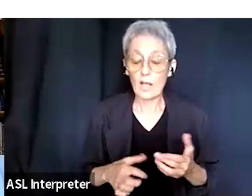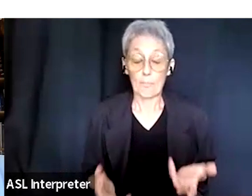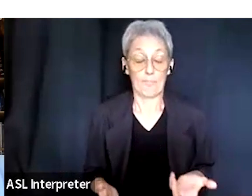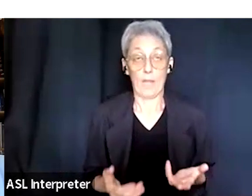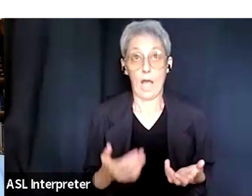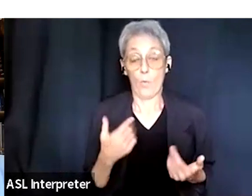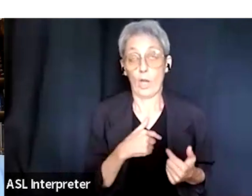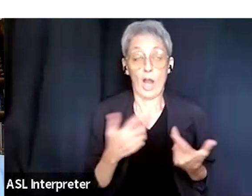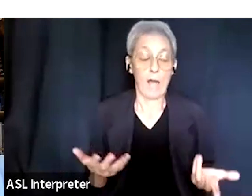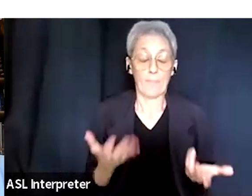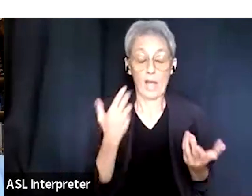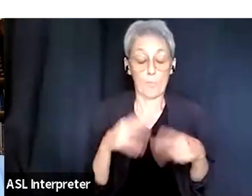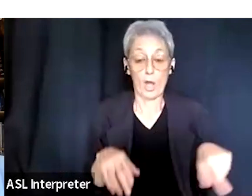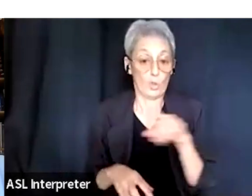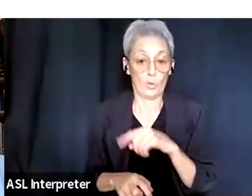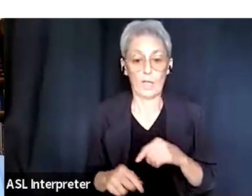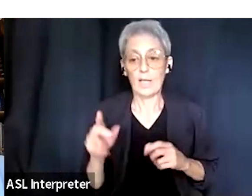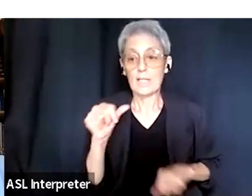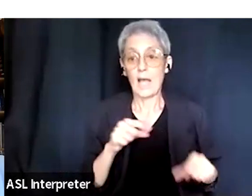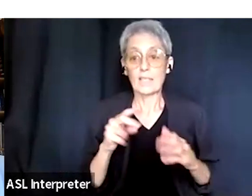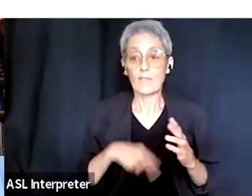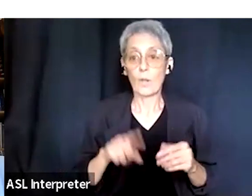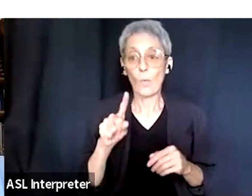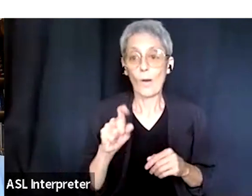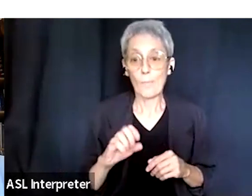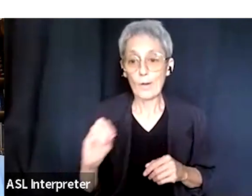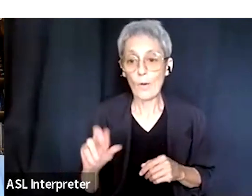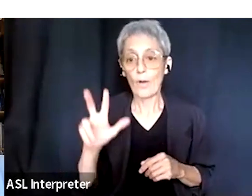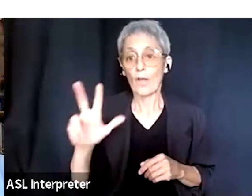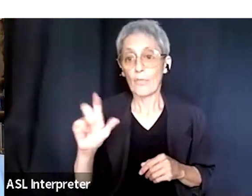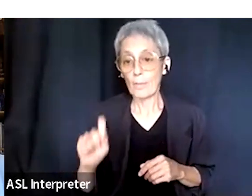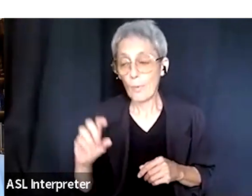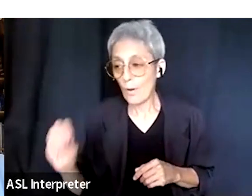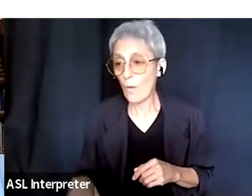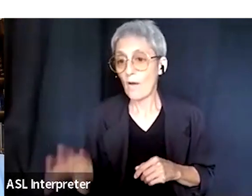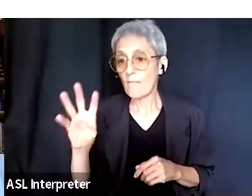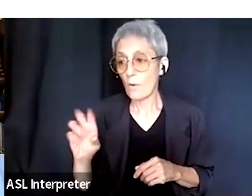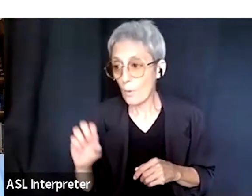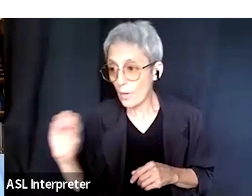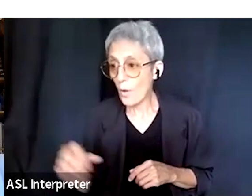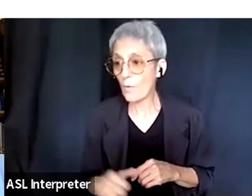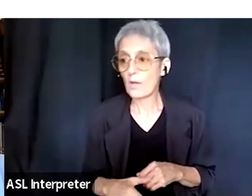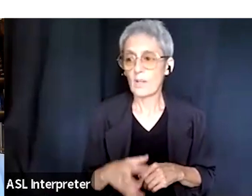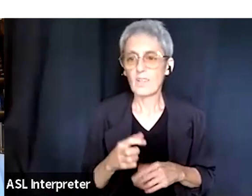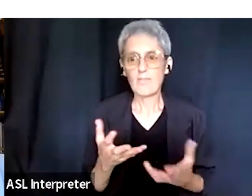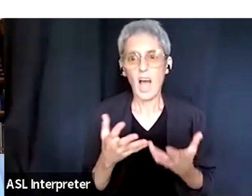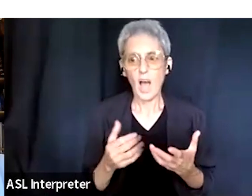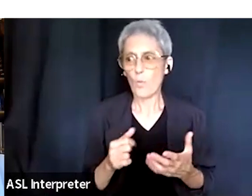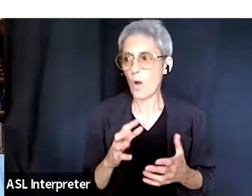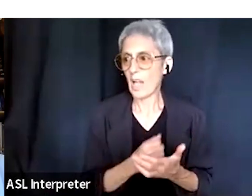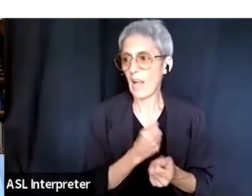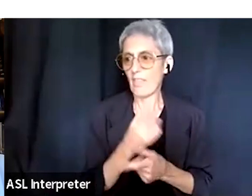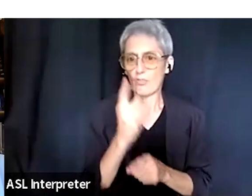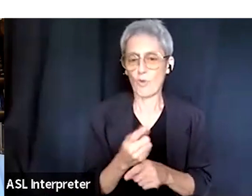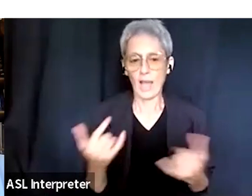but science of reading 1.0, 2.0, 3.0, 4.0, I want to get it right this time. And we're at a tipping point